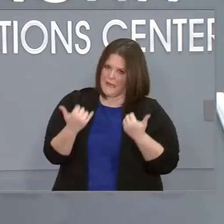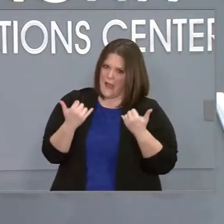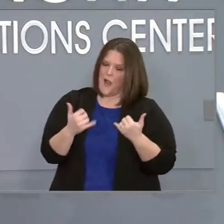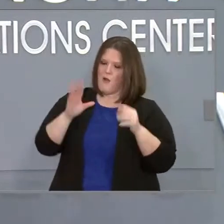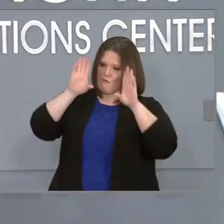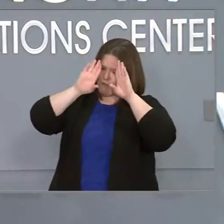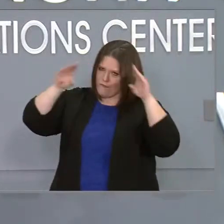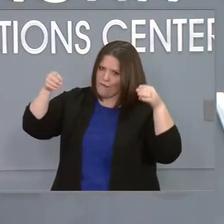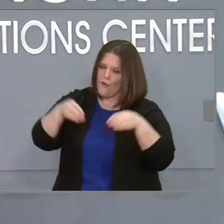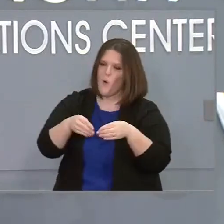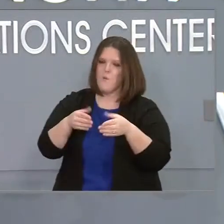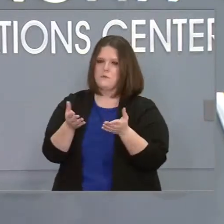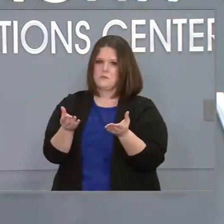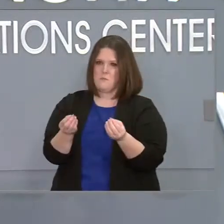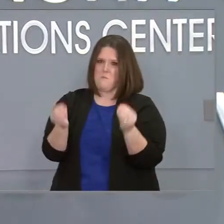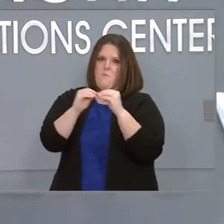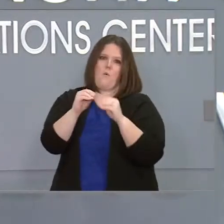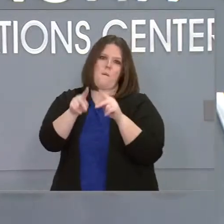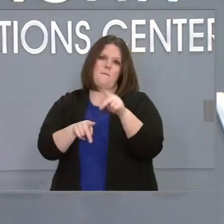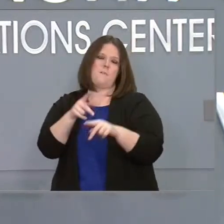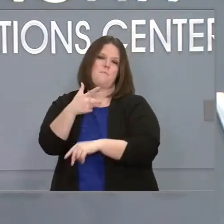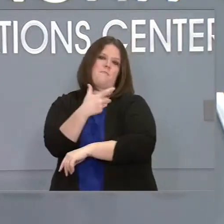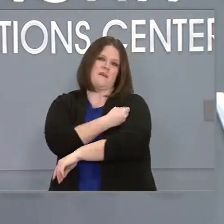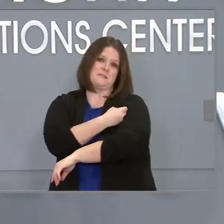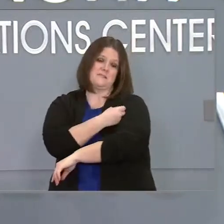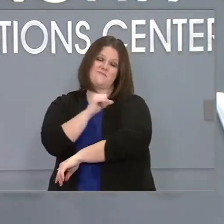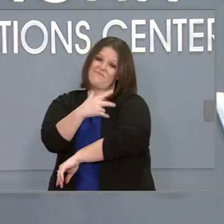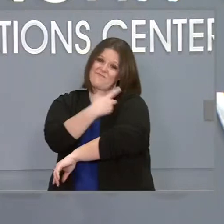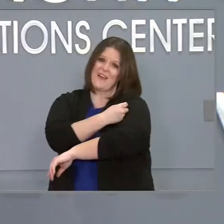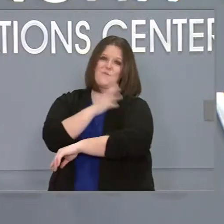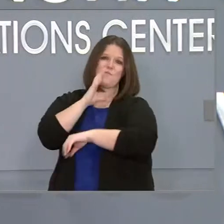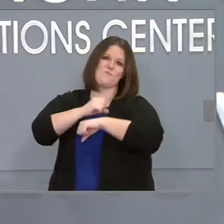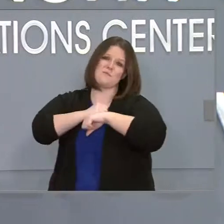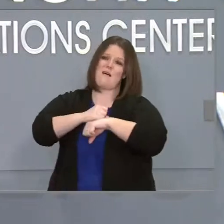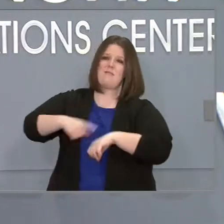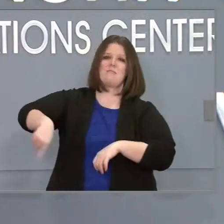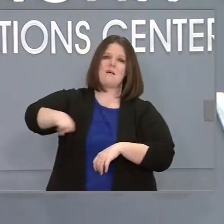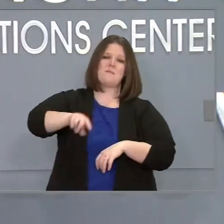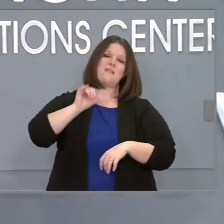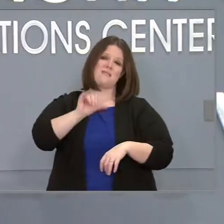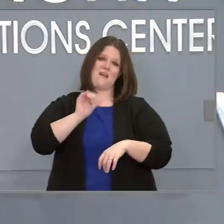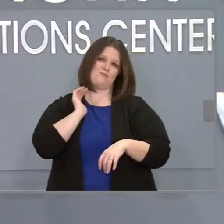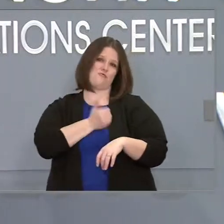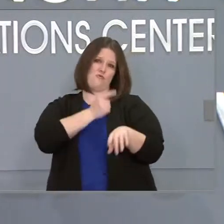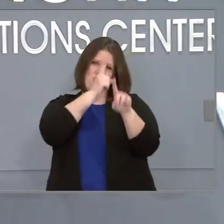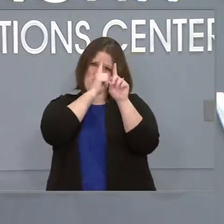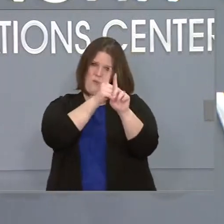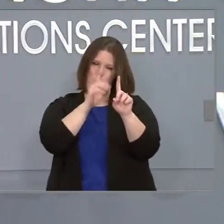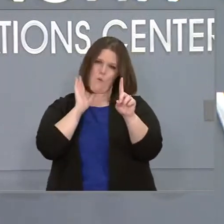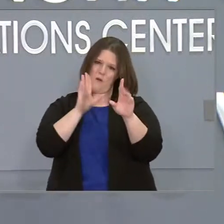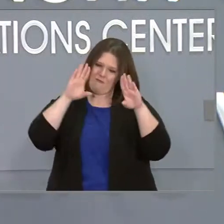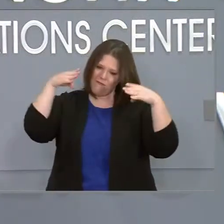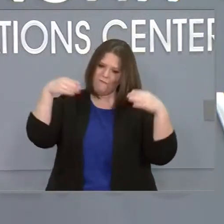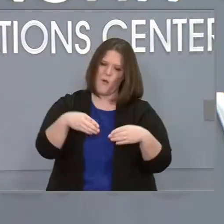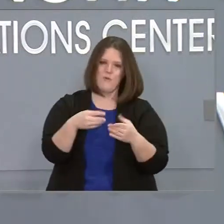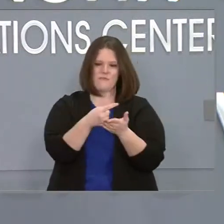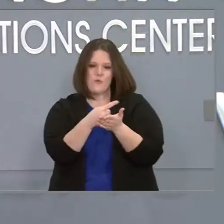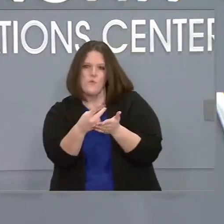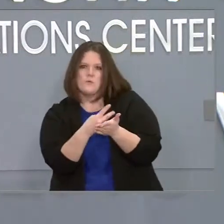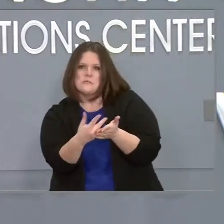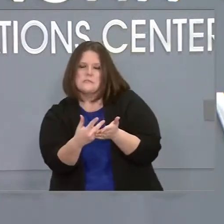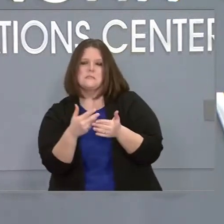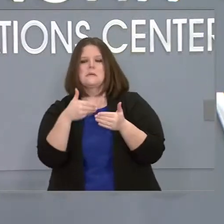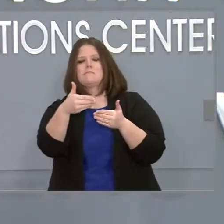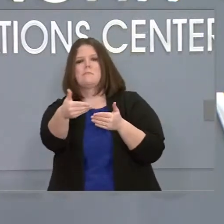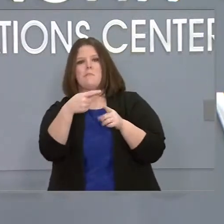can get this layer of protection. And that's going to be our mission the next few weeks and months. Is there a decision